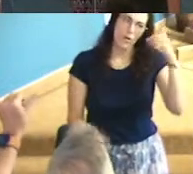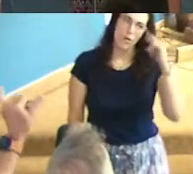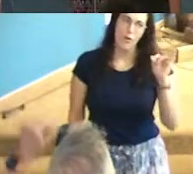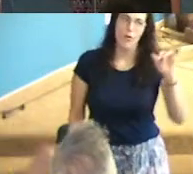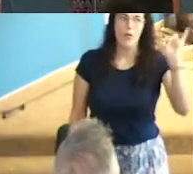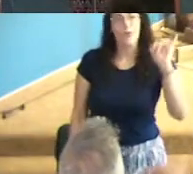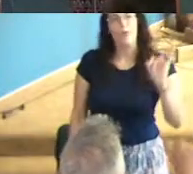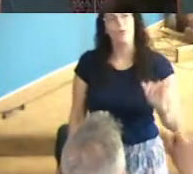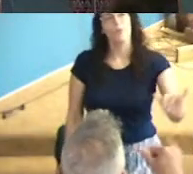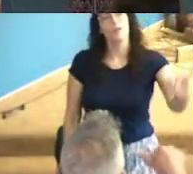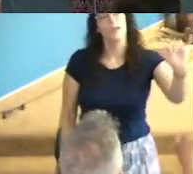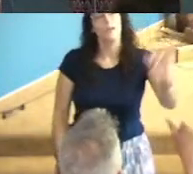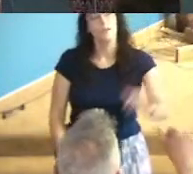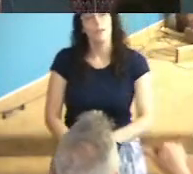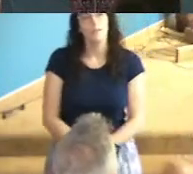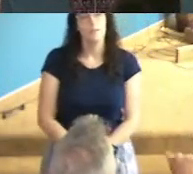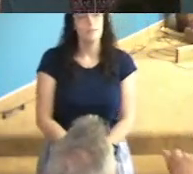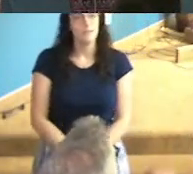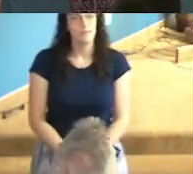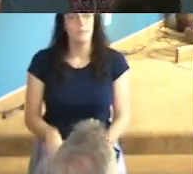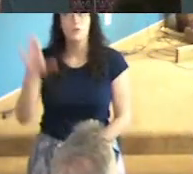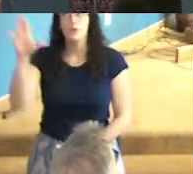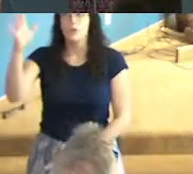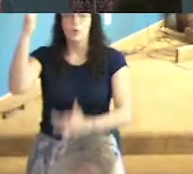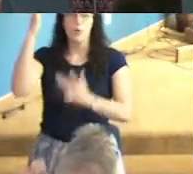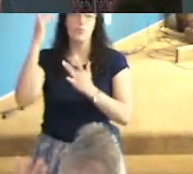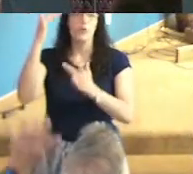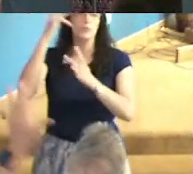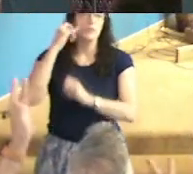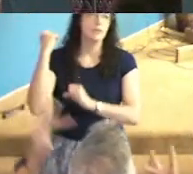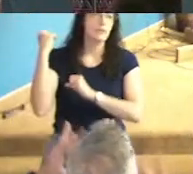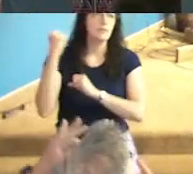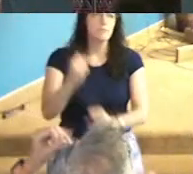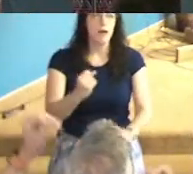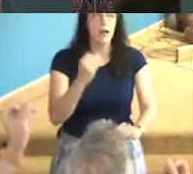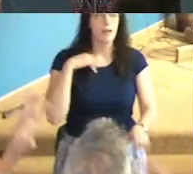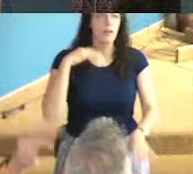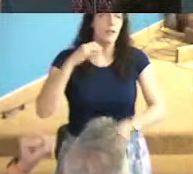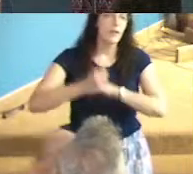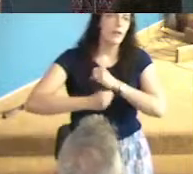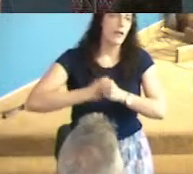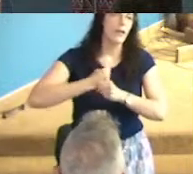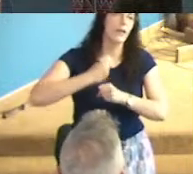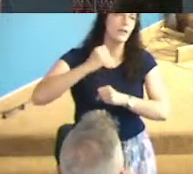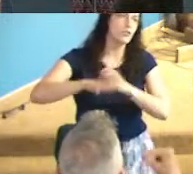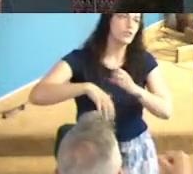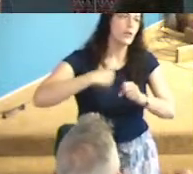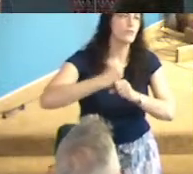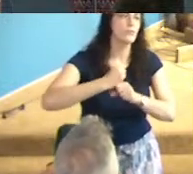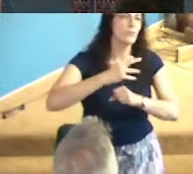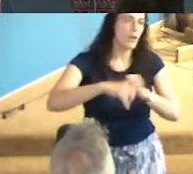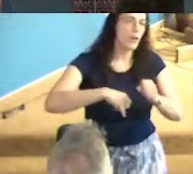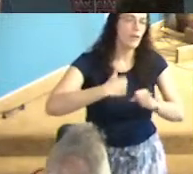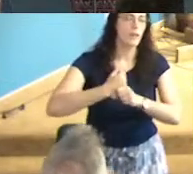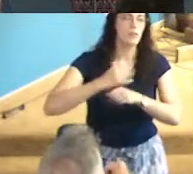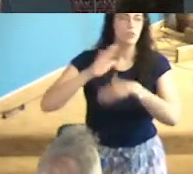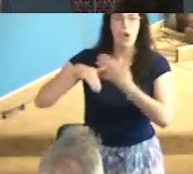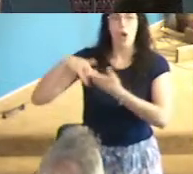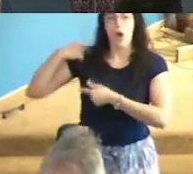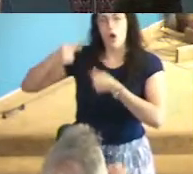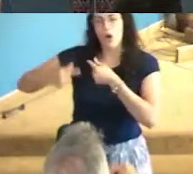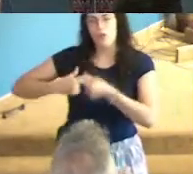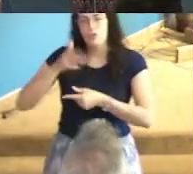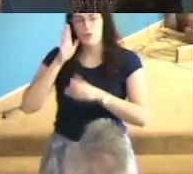always, always. Your mercy is mighty, age after